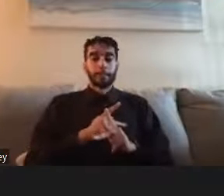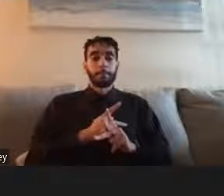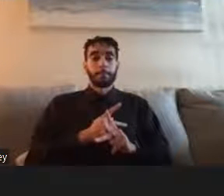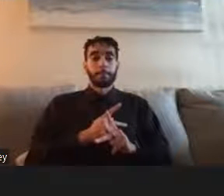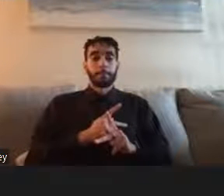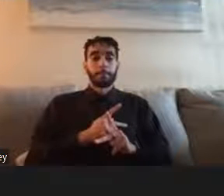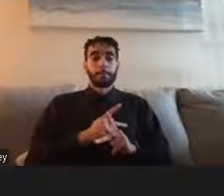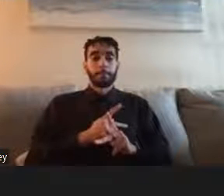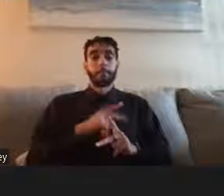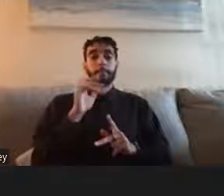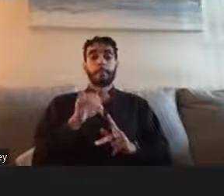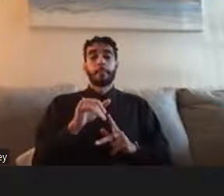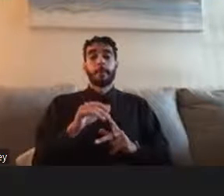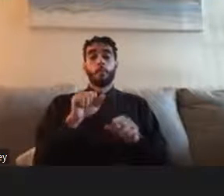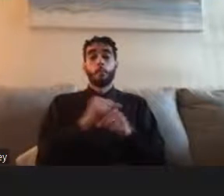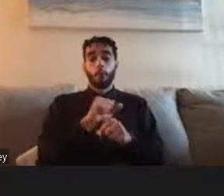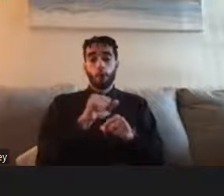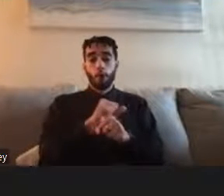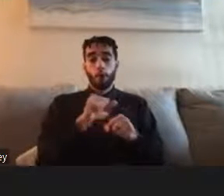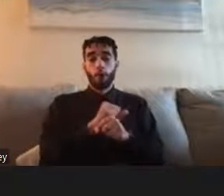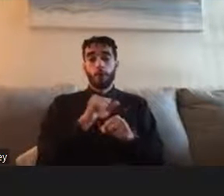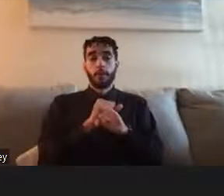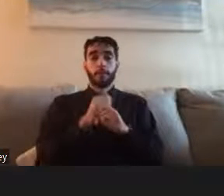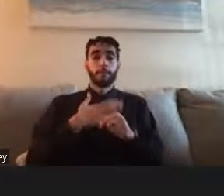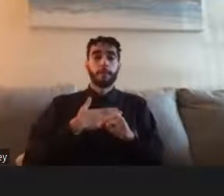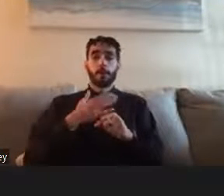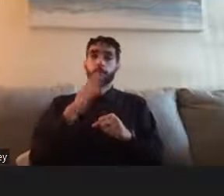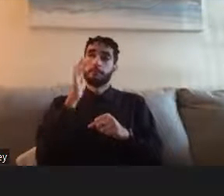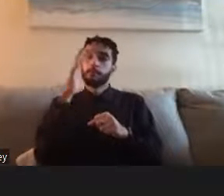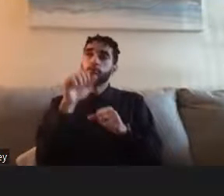career pathway is part of the